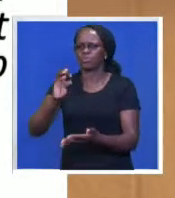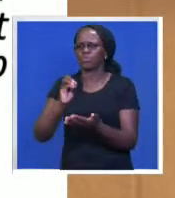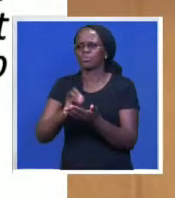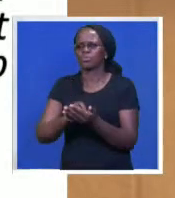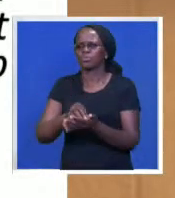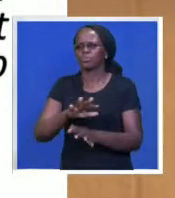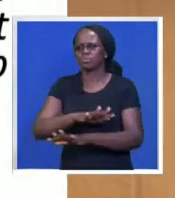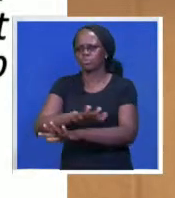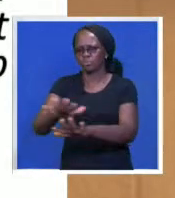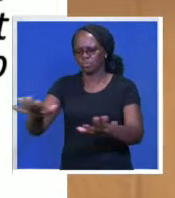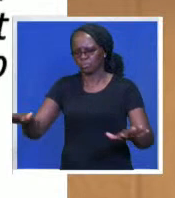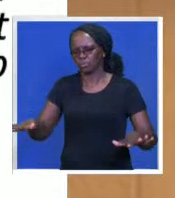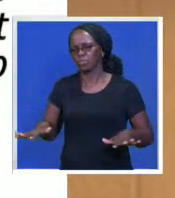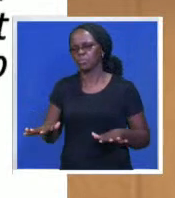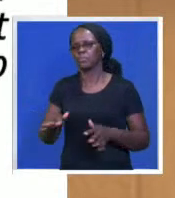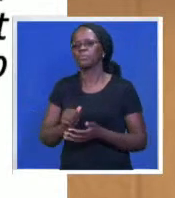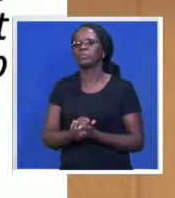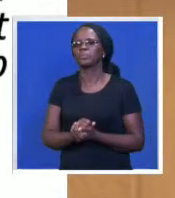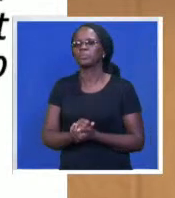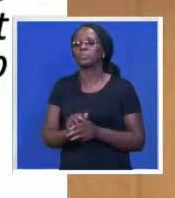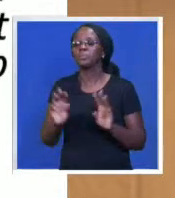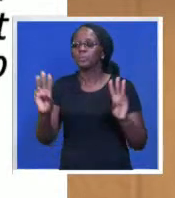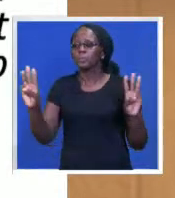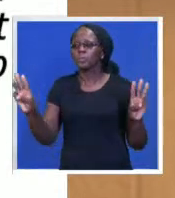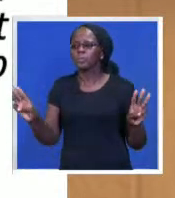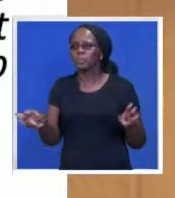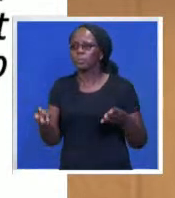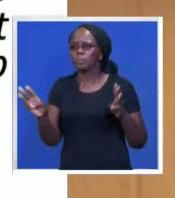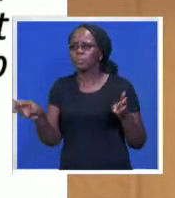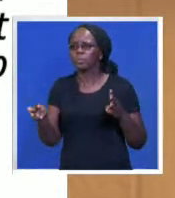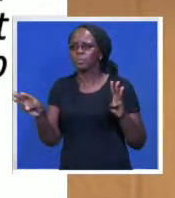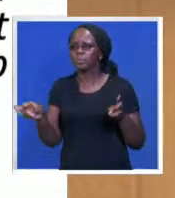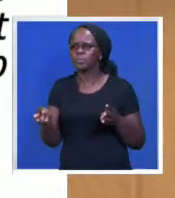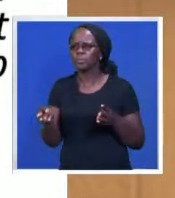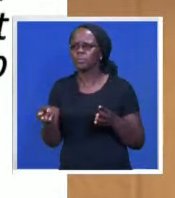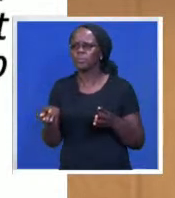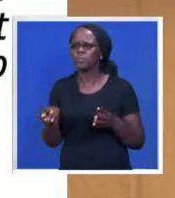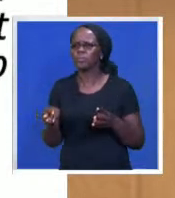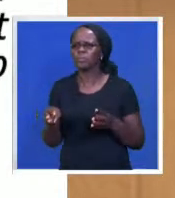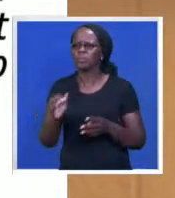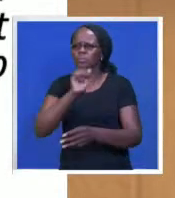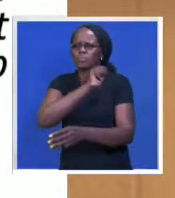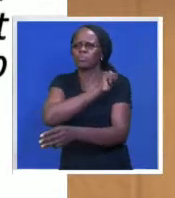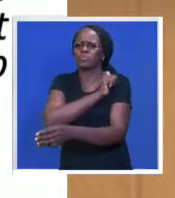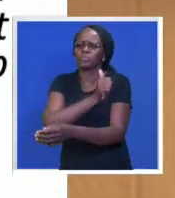People have authority to rule over nature and make decisions about it.